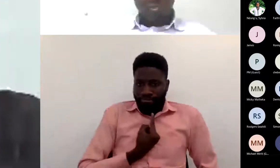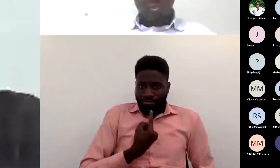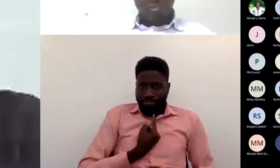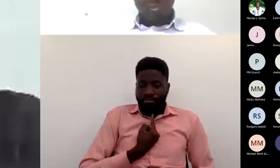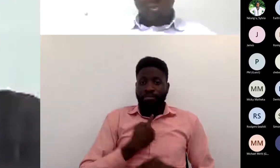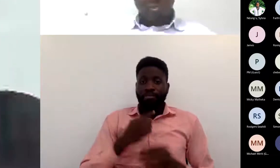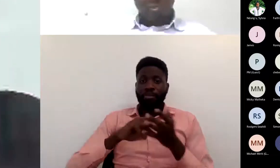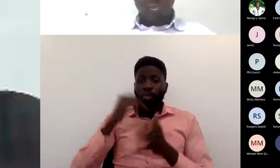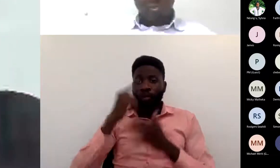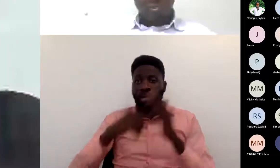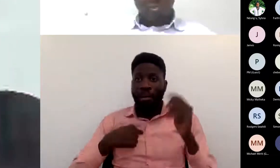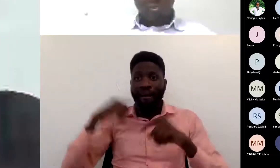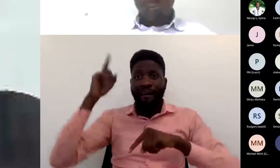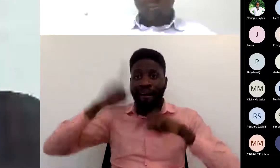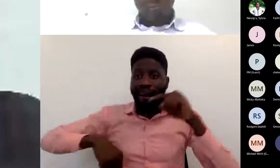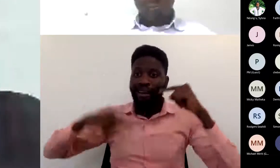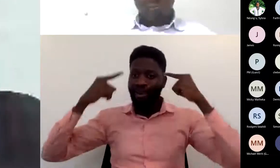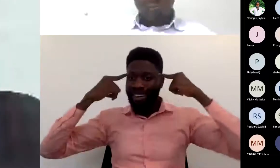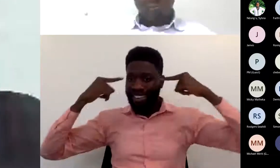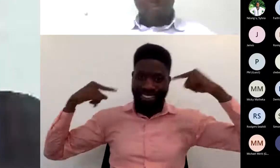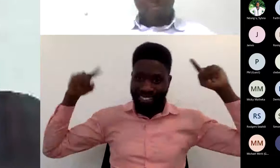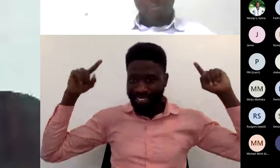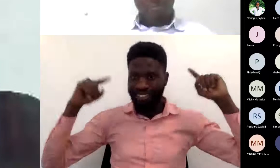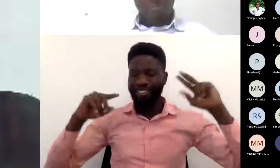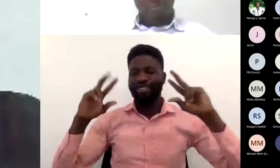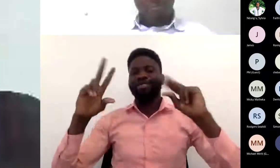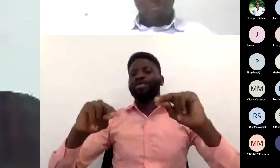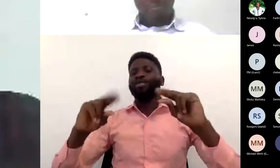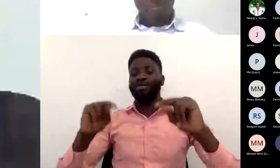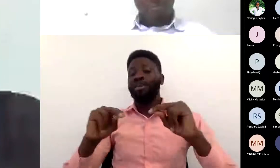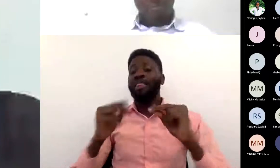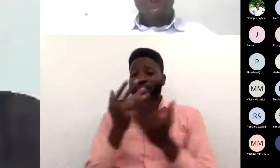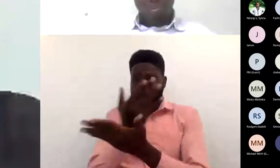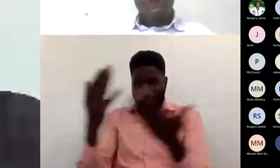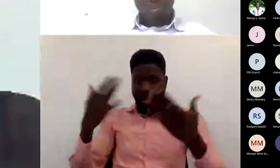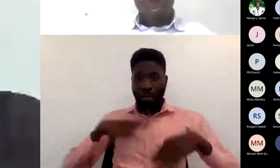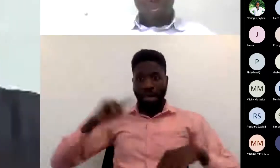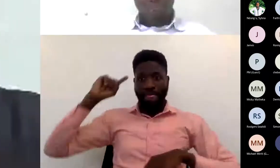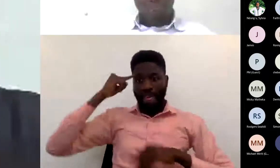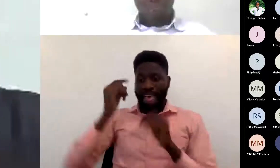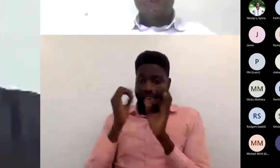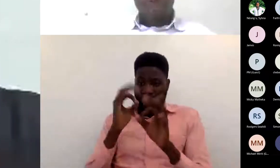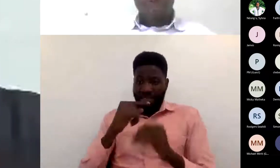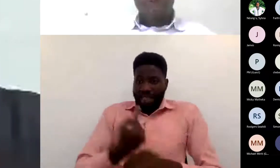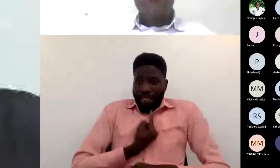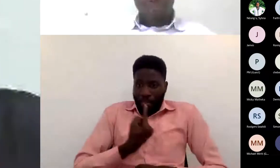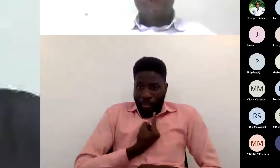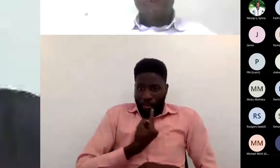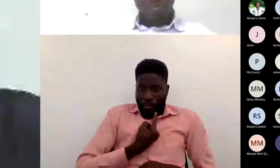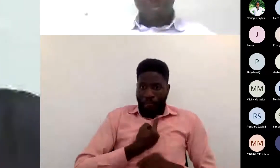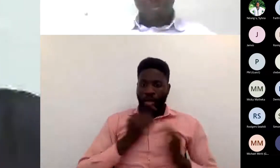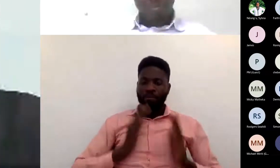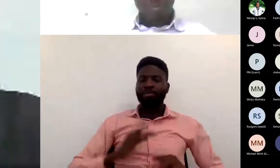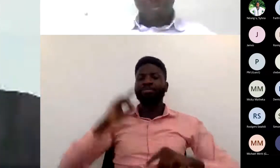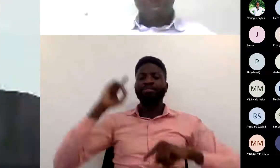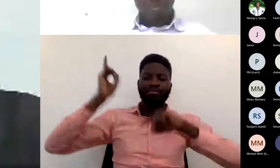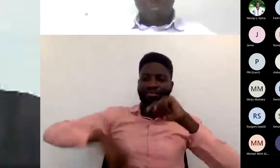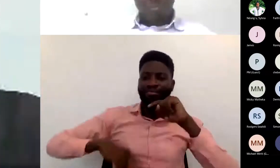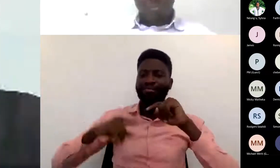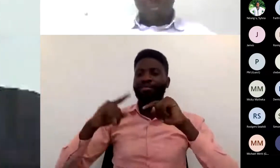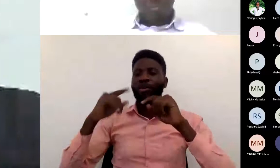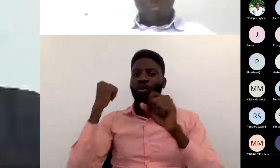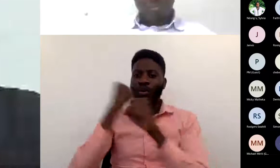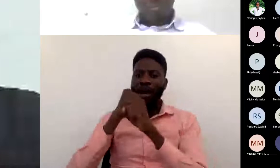can't succeed, right? There's a misperception, I think, out there that if you're introverted, then you can't do a bigger